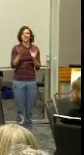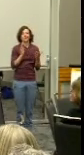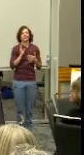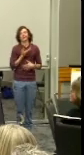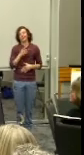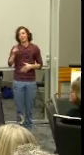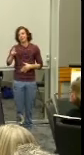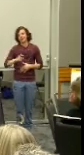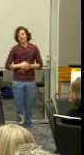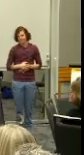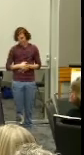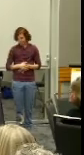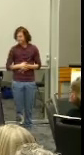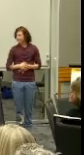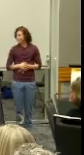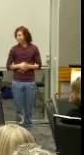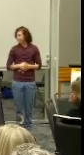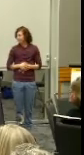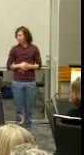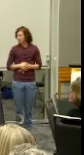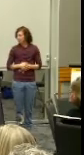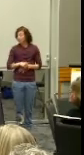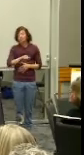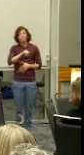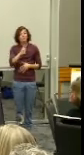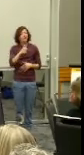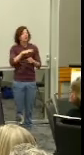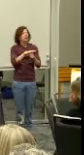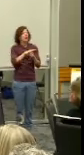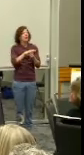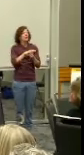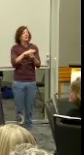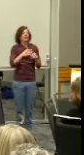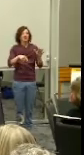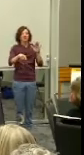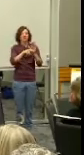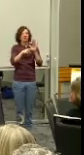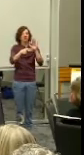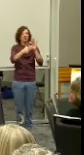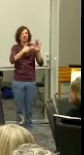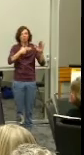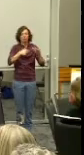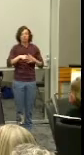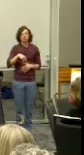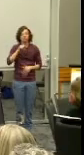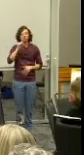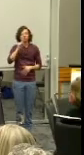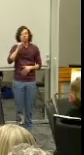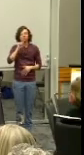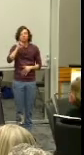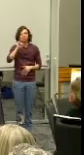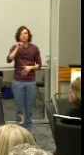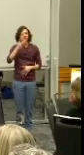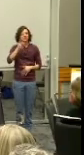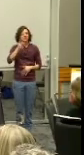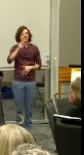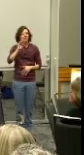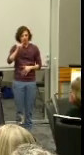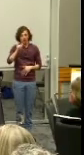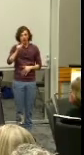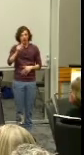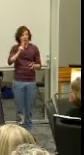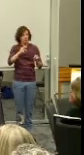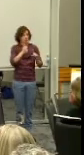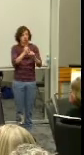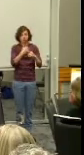And then a third area is stigma. So folks with disabilities, when we look at fair housing data, so that's what